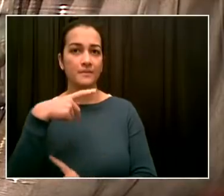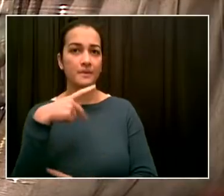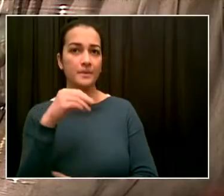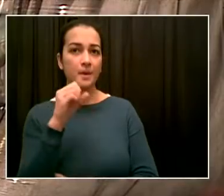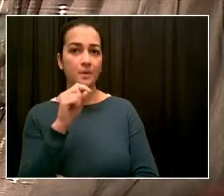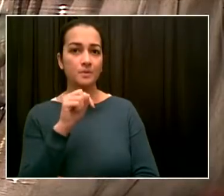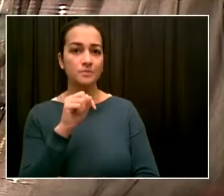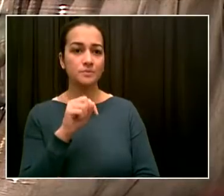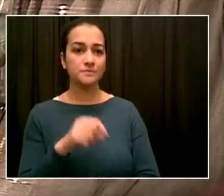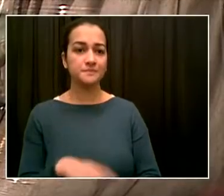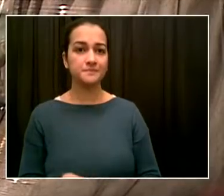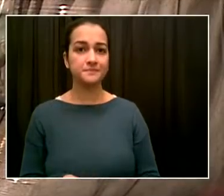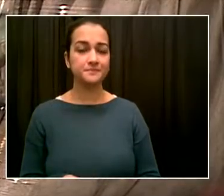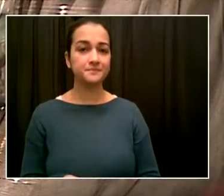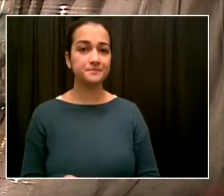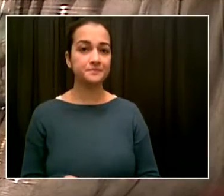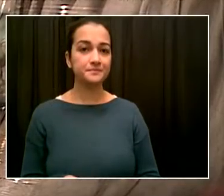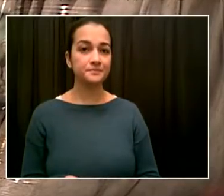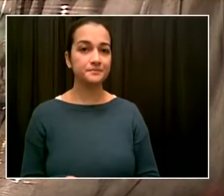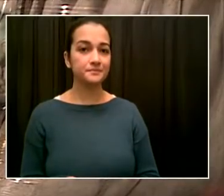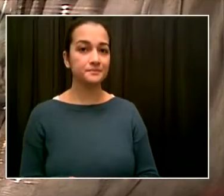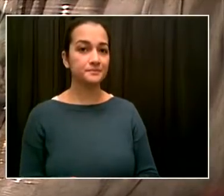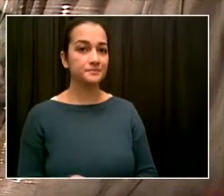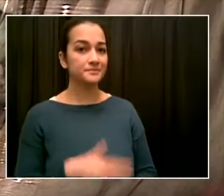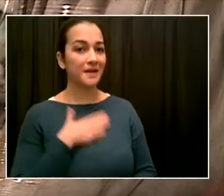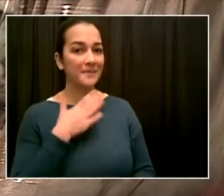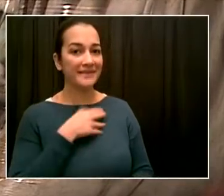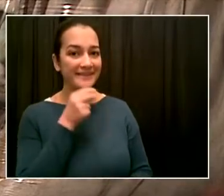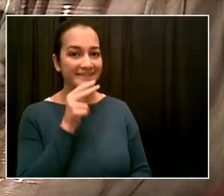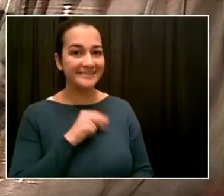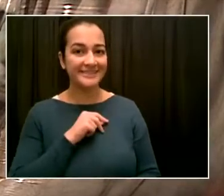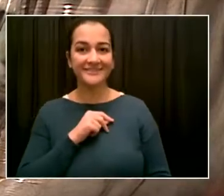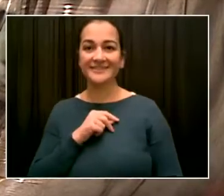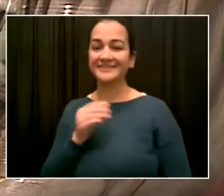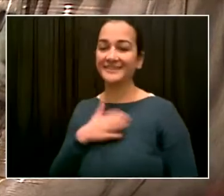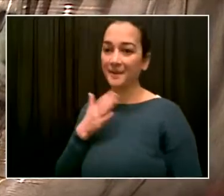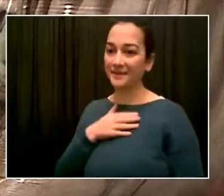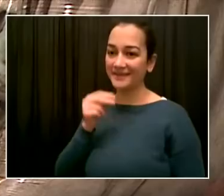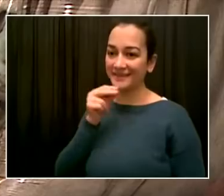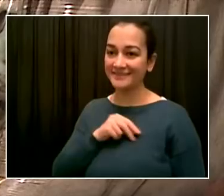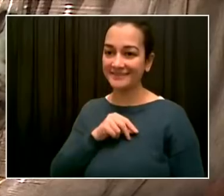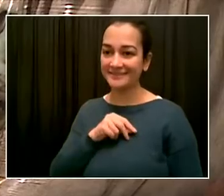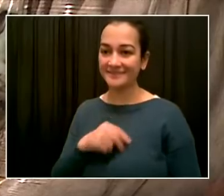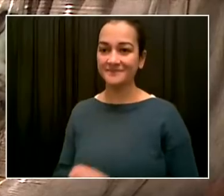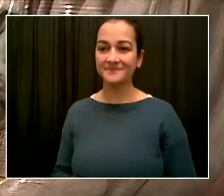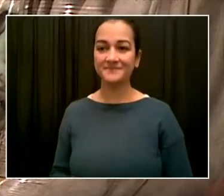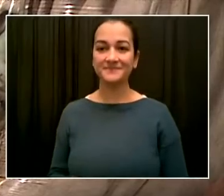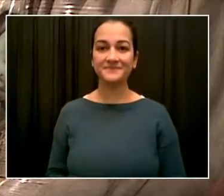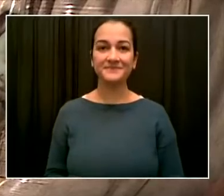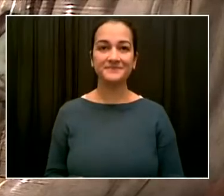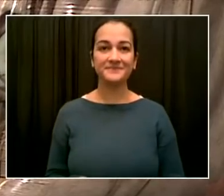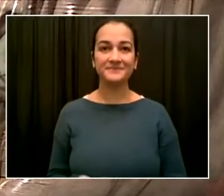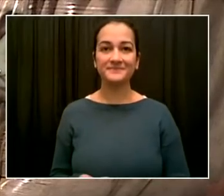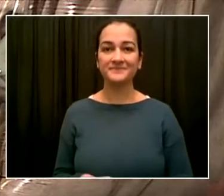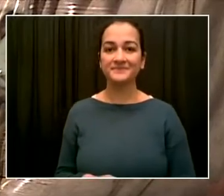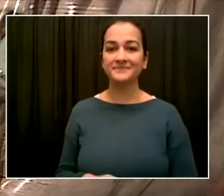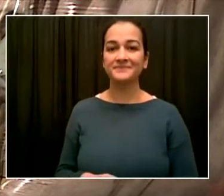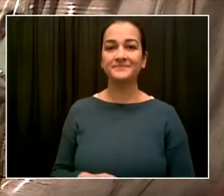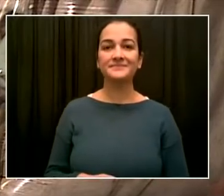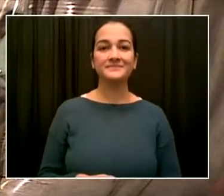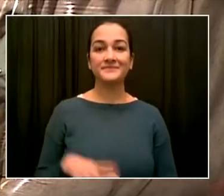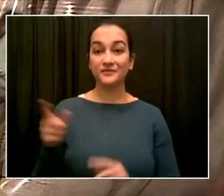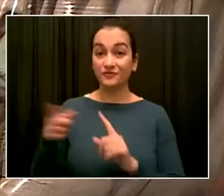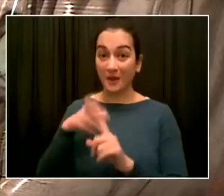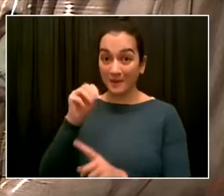come from the joyous Thanksgiving. Yeah, I mean, you got to admit, Thanksgiving should be in New England, right? I mean, it's